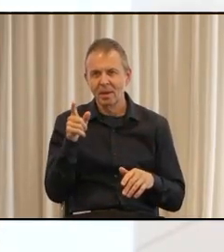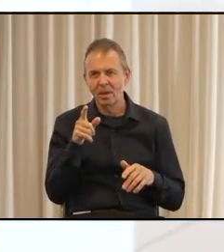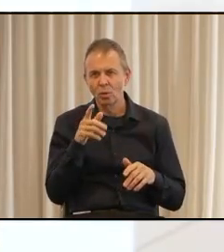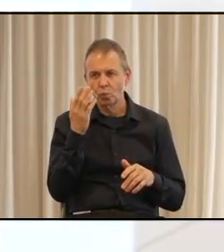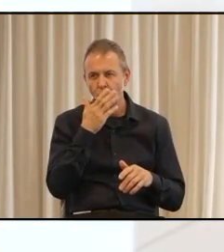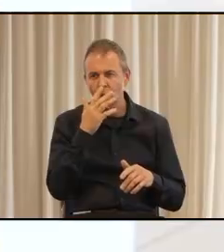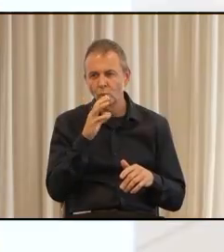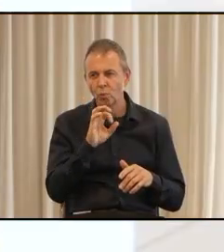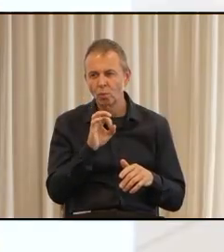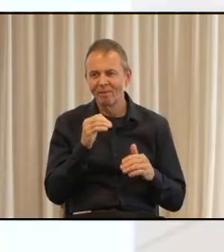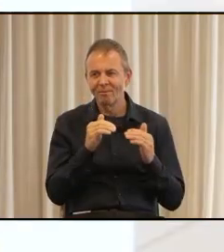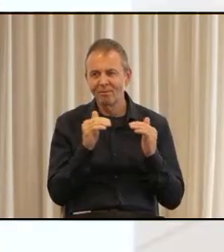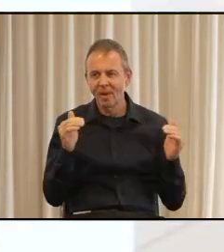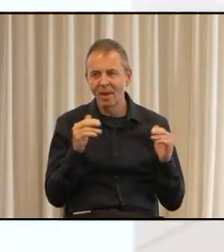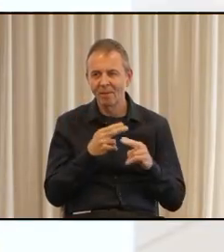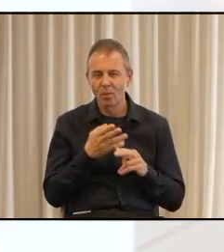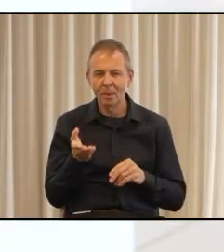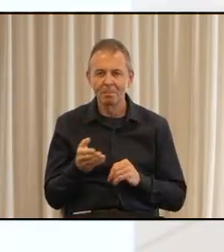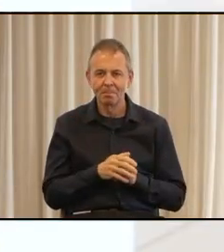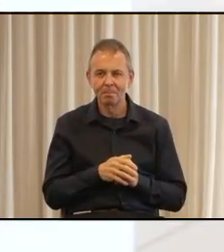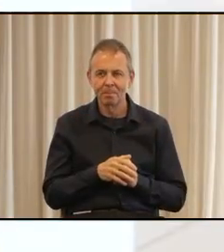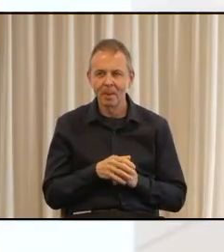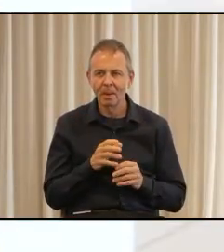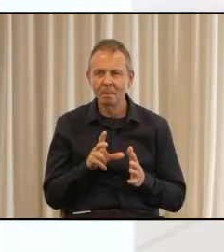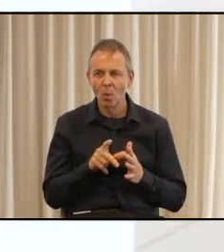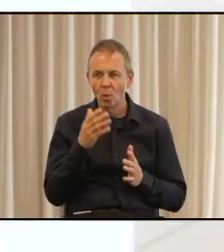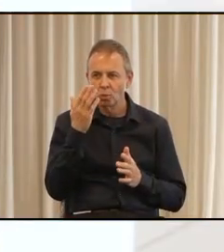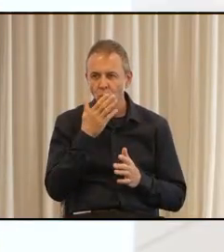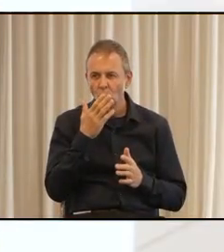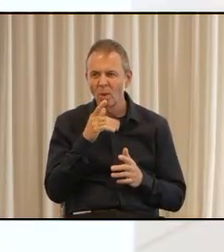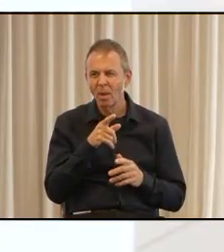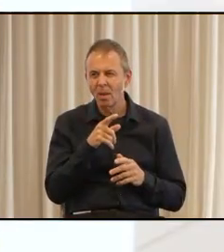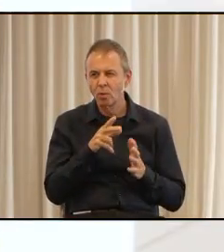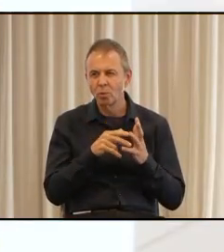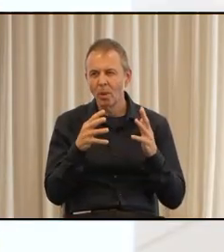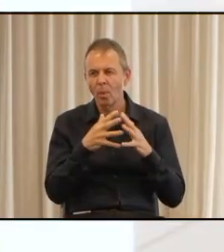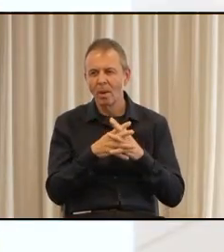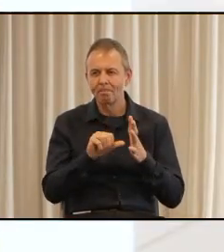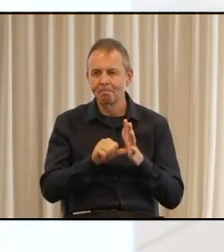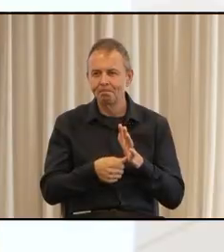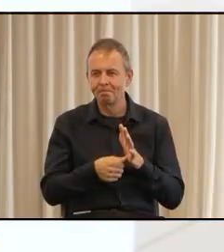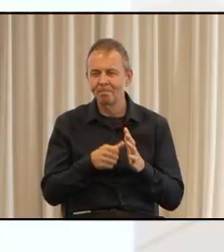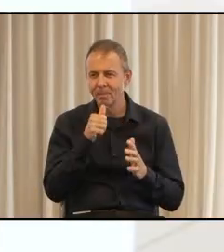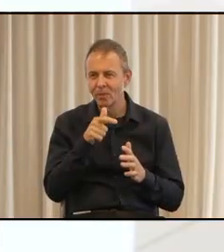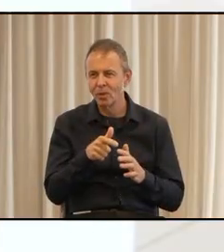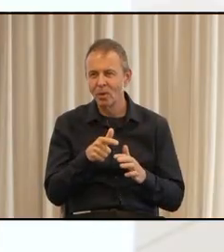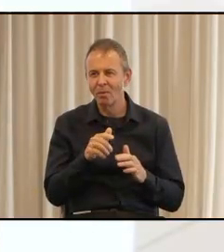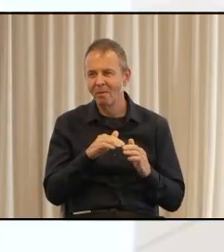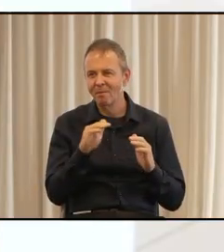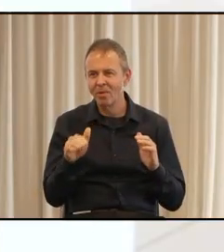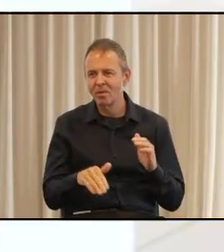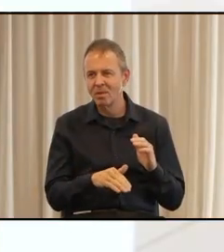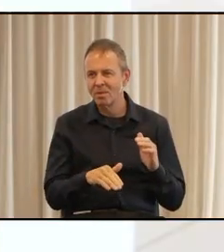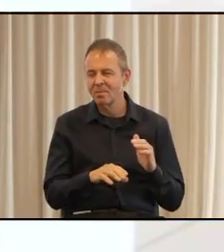school. And because schools in New South Wales are sort of rigidly streamed, so Dan was tended to be in the lower